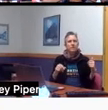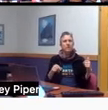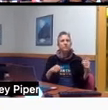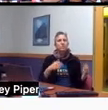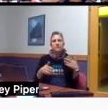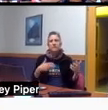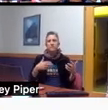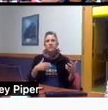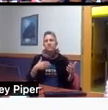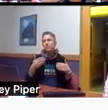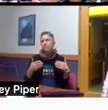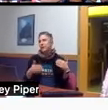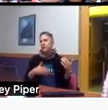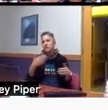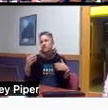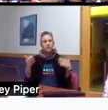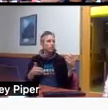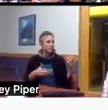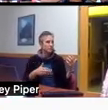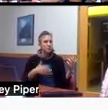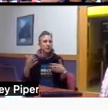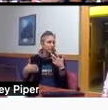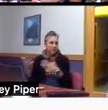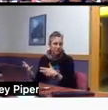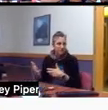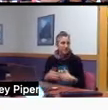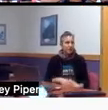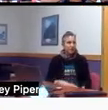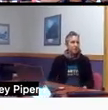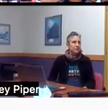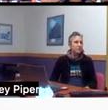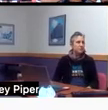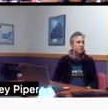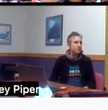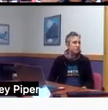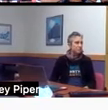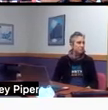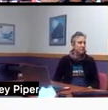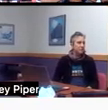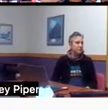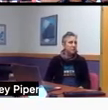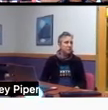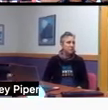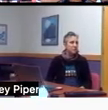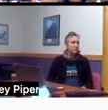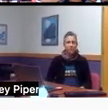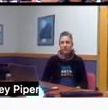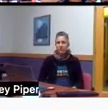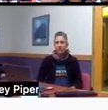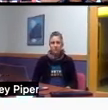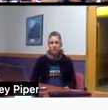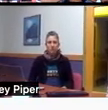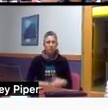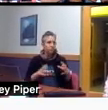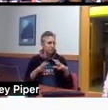about the different ways that people may use their uterus throughout their lives. And so that's just something that we as